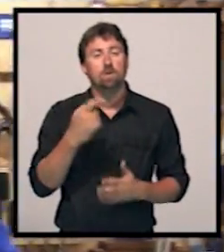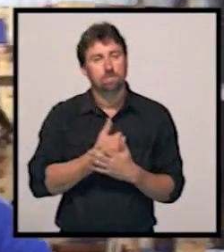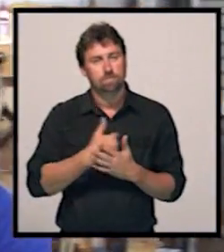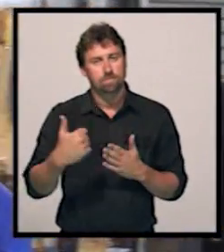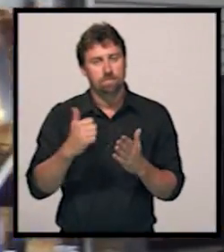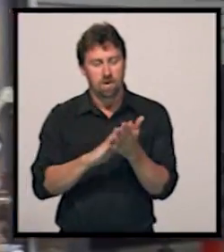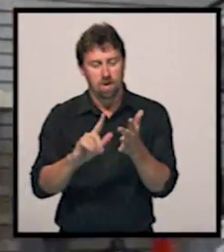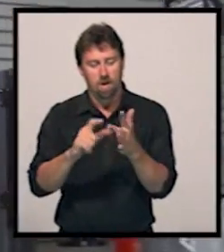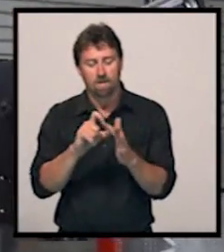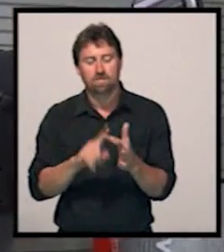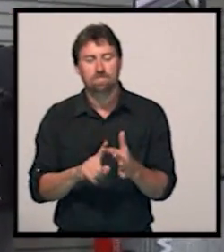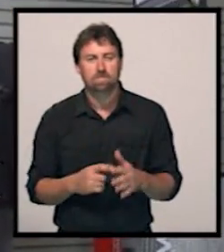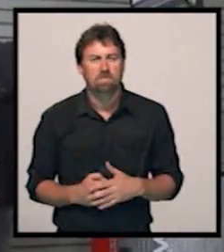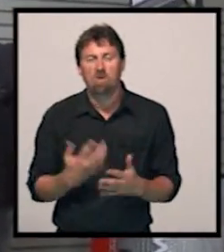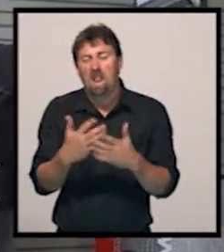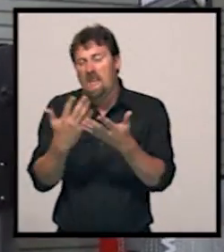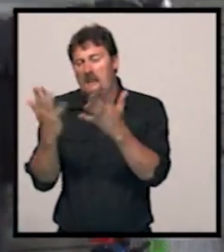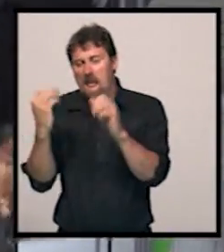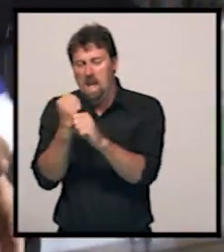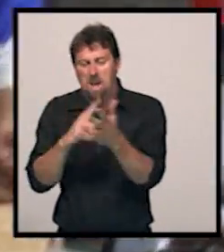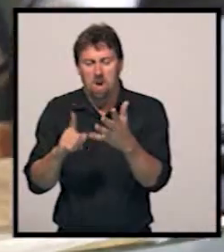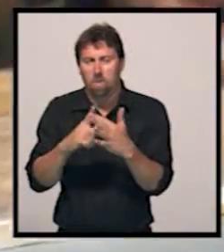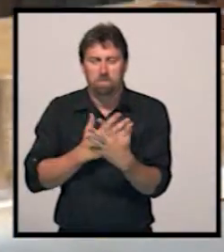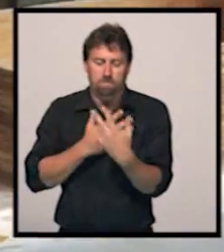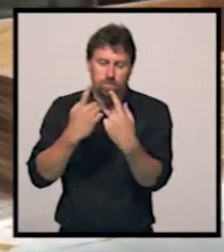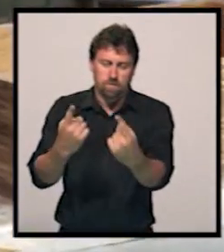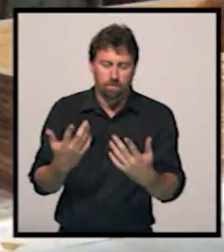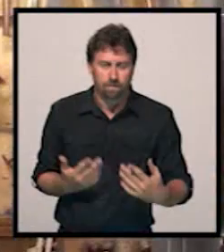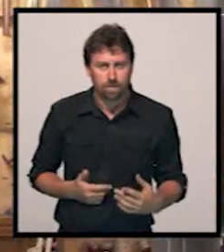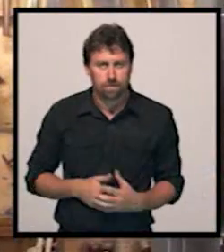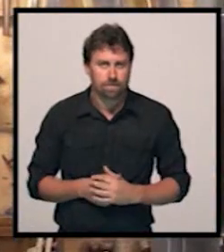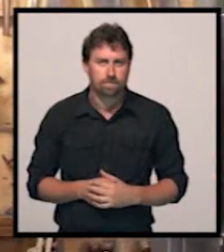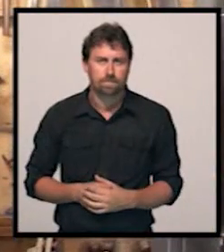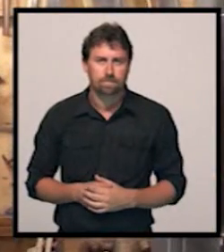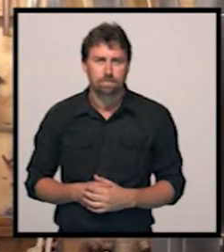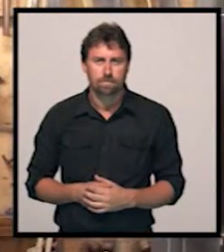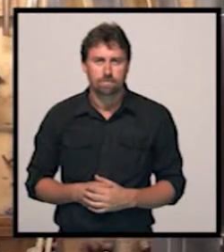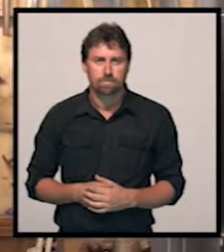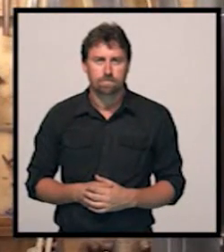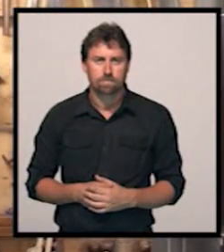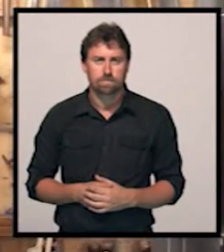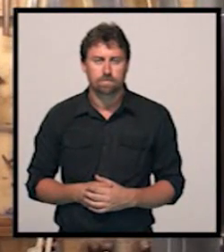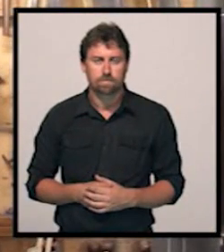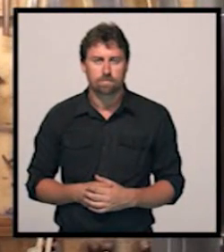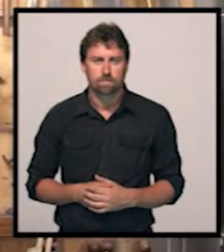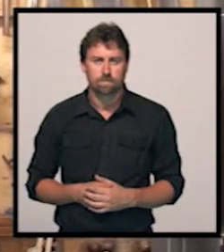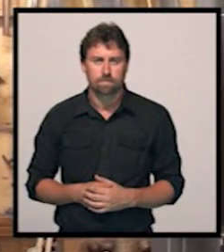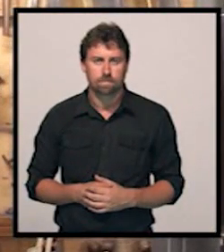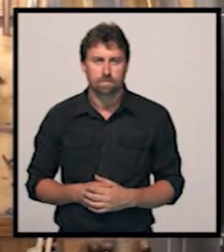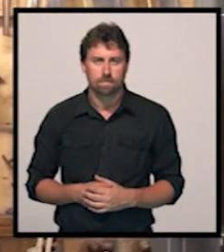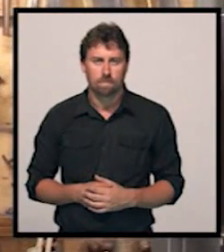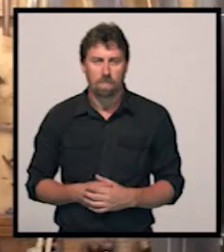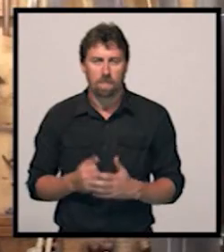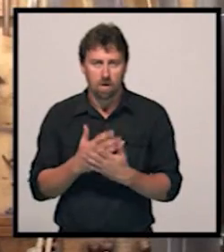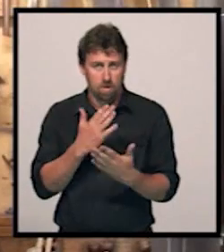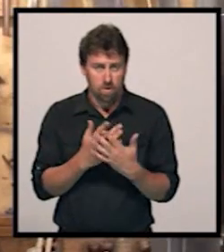know I use this, but any other glue will do. No matter what it is you're familiar with, it'll all work. Make sure you've